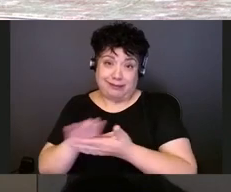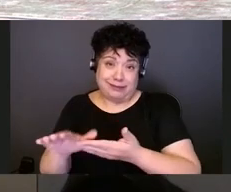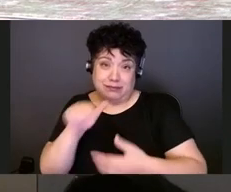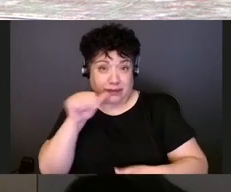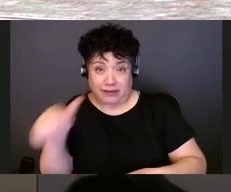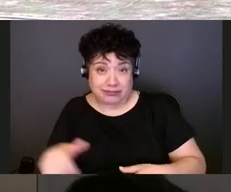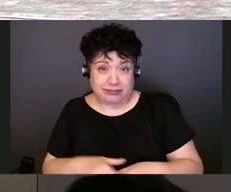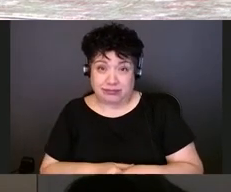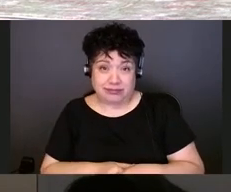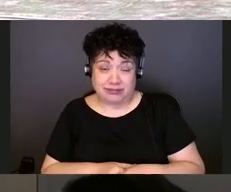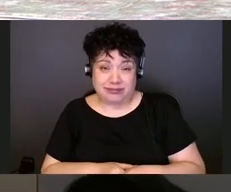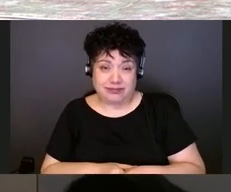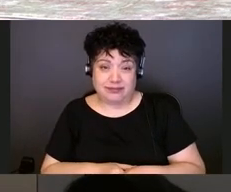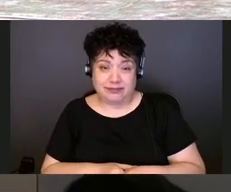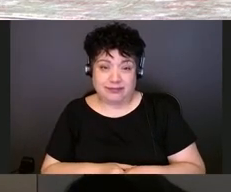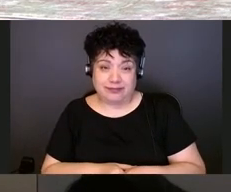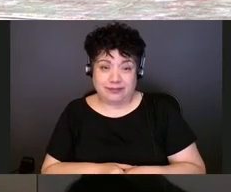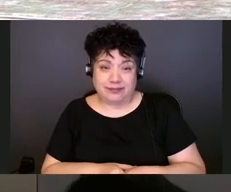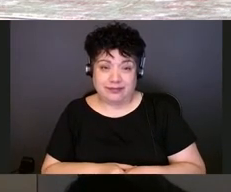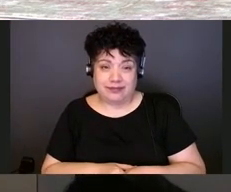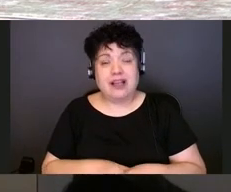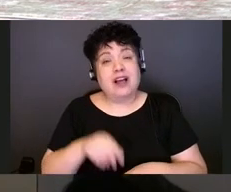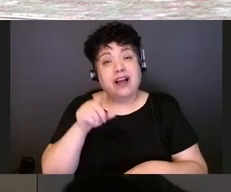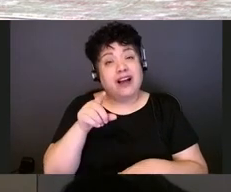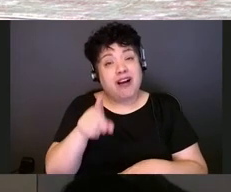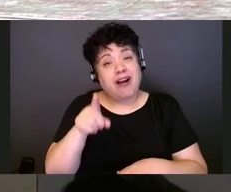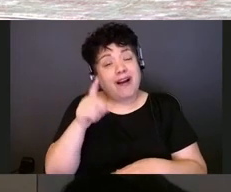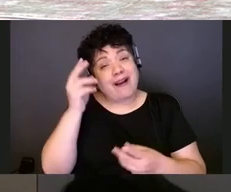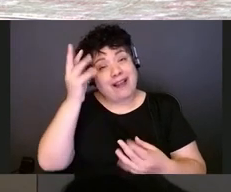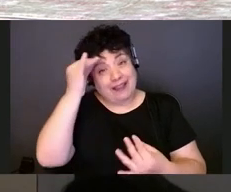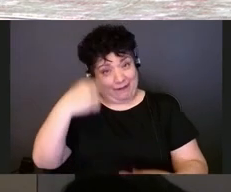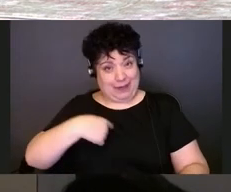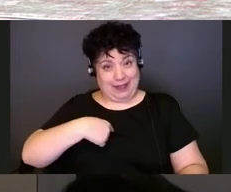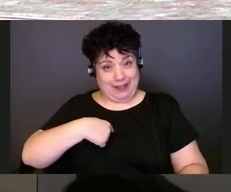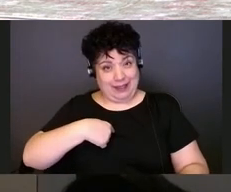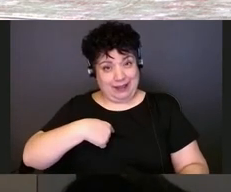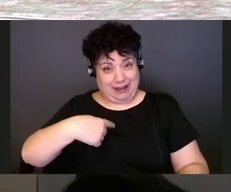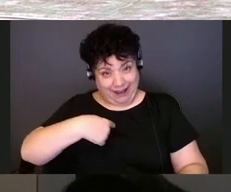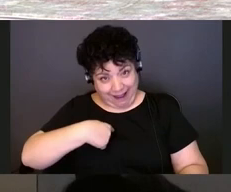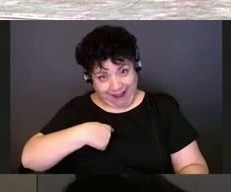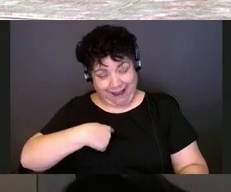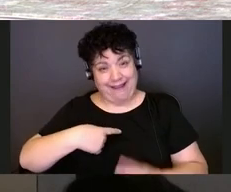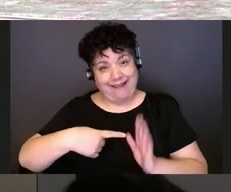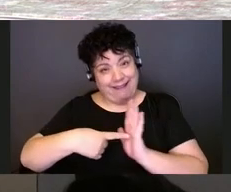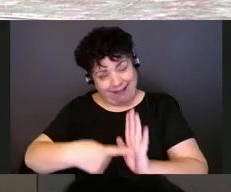So think of me and just think how much I love you.